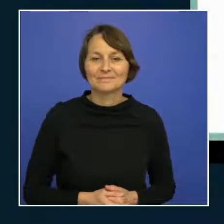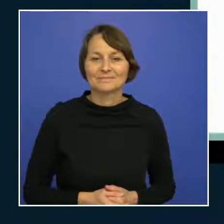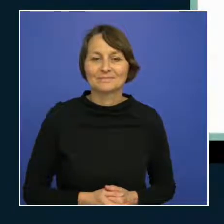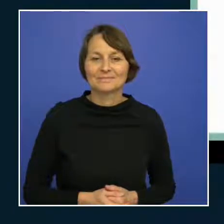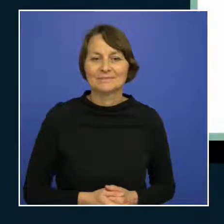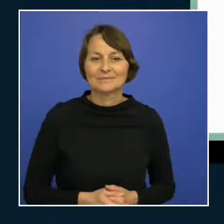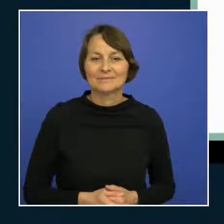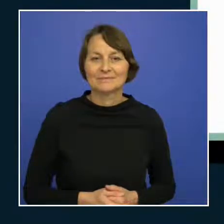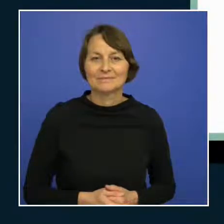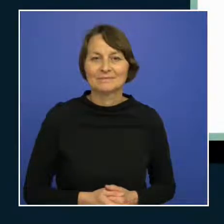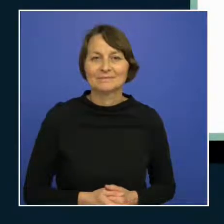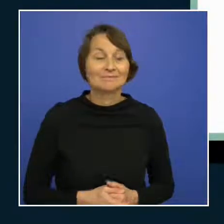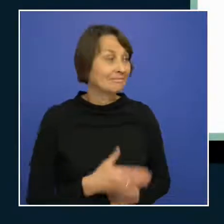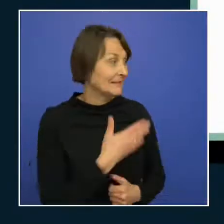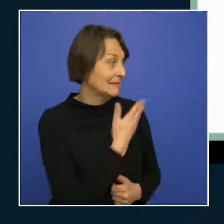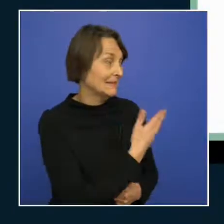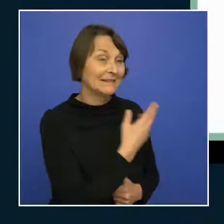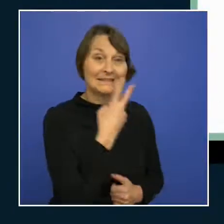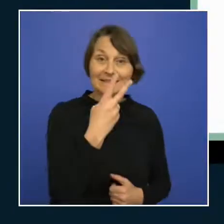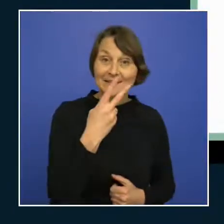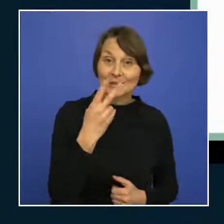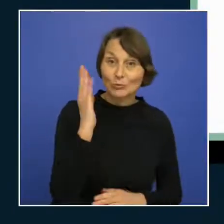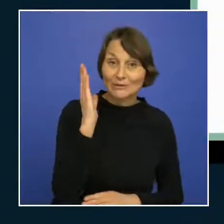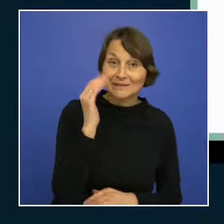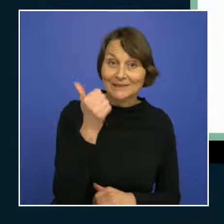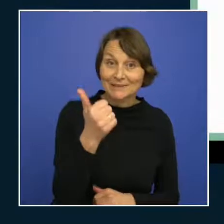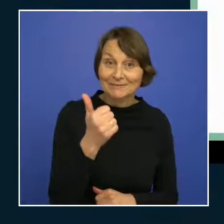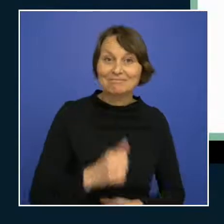do this. Do you guys see my presentation?